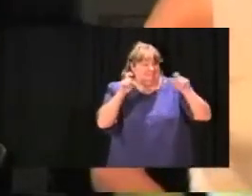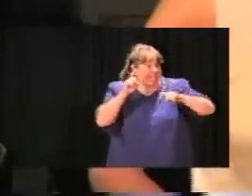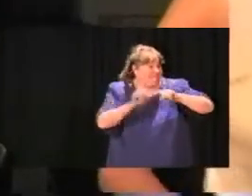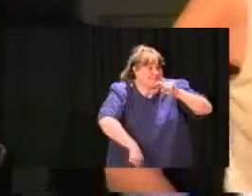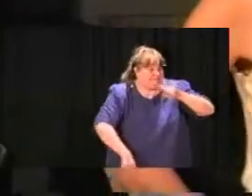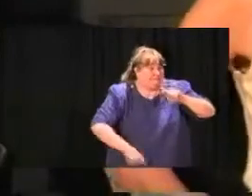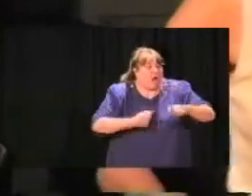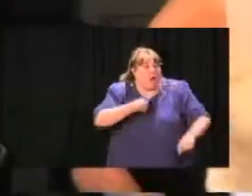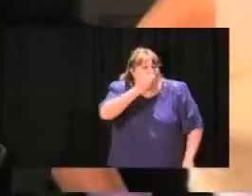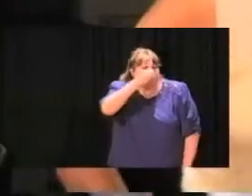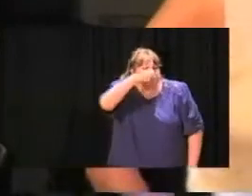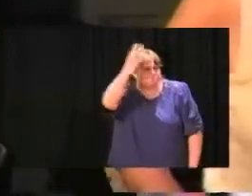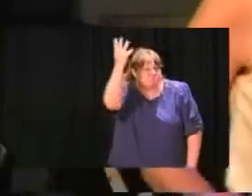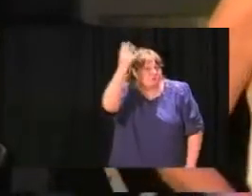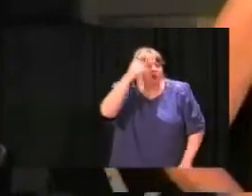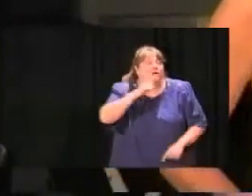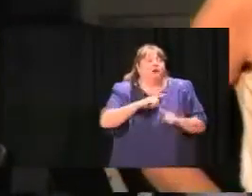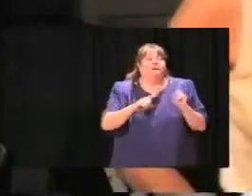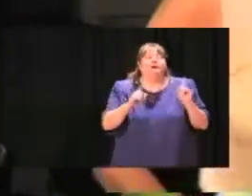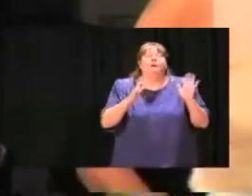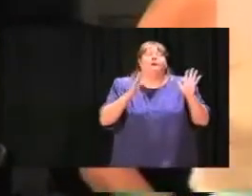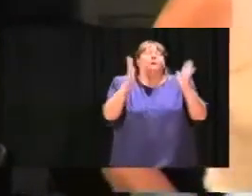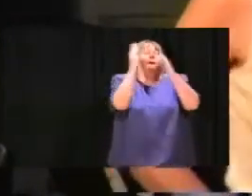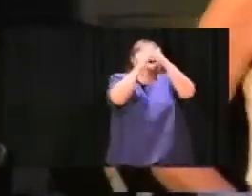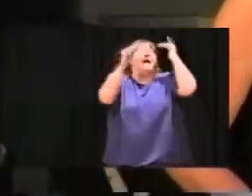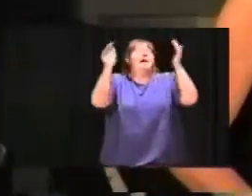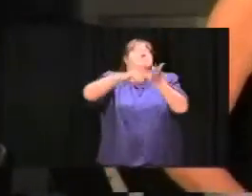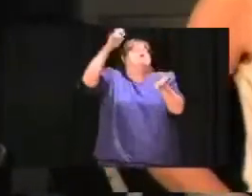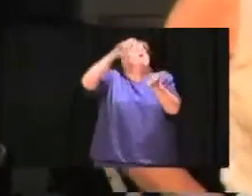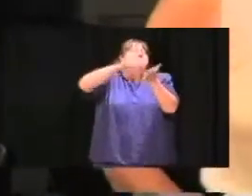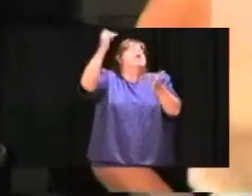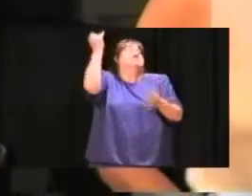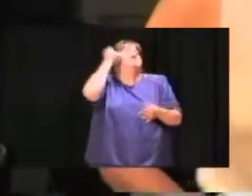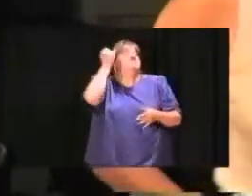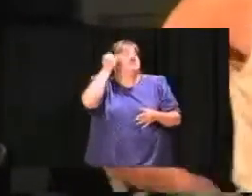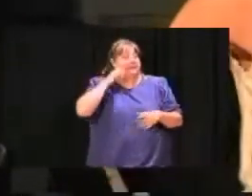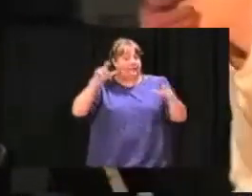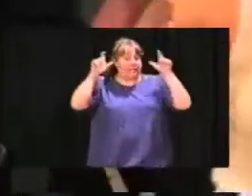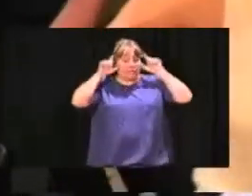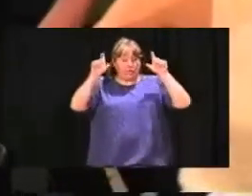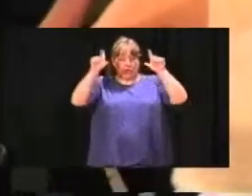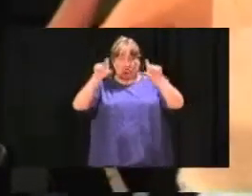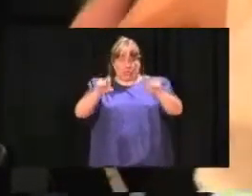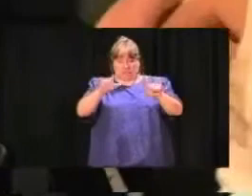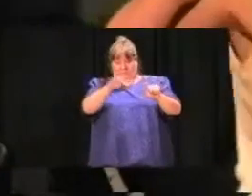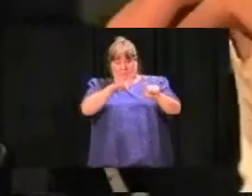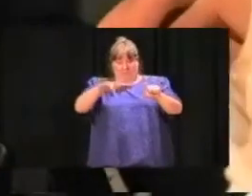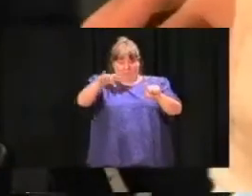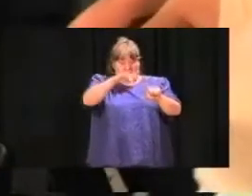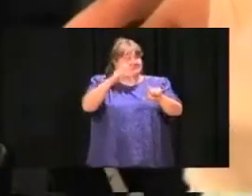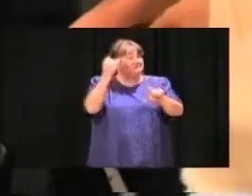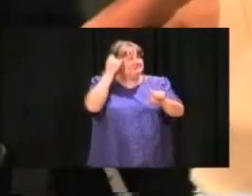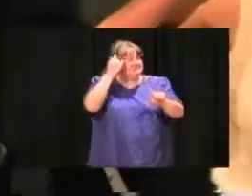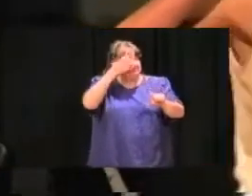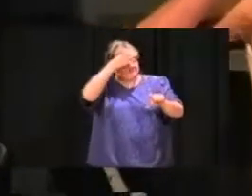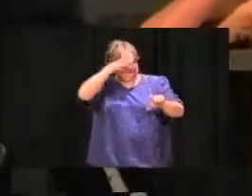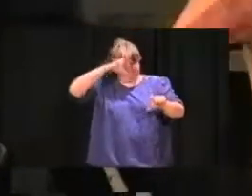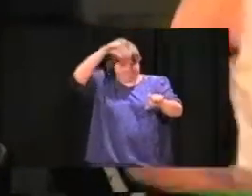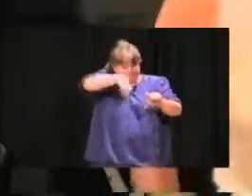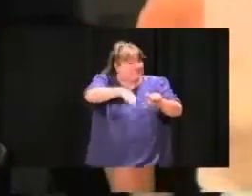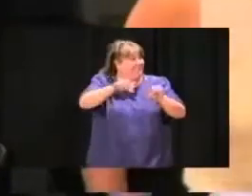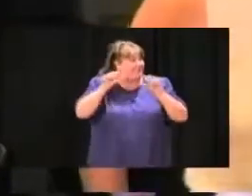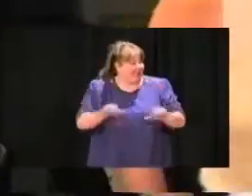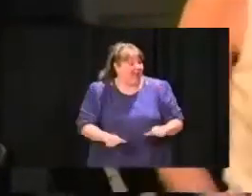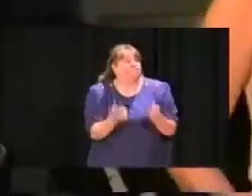blindness. But it will be a glory day in heaven if they ever find a cure to fill the vacant lot that's spread between the ears of